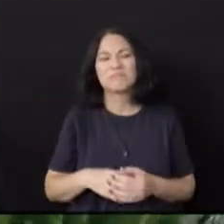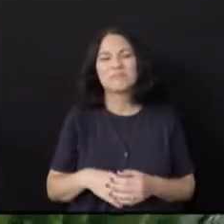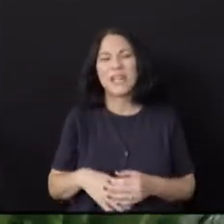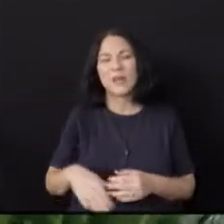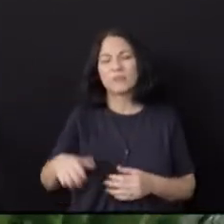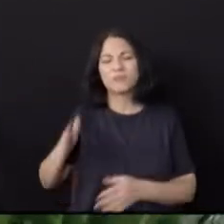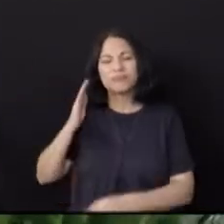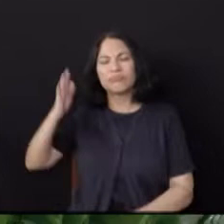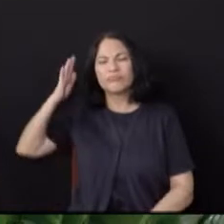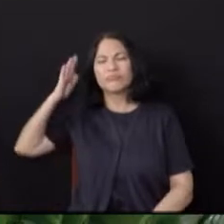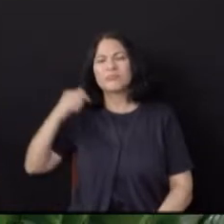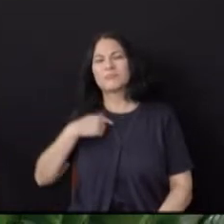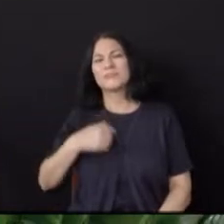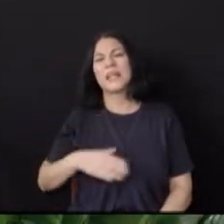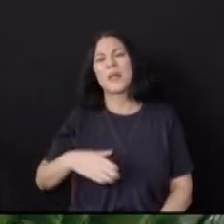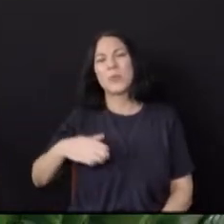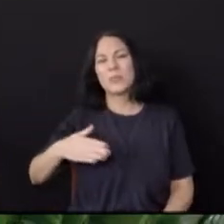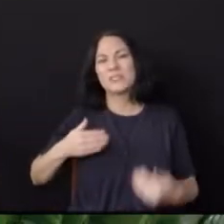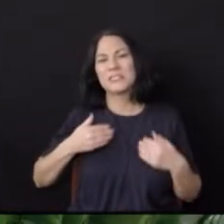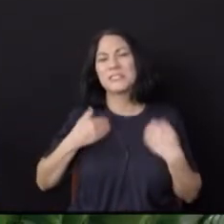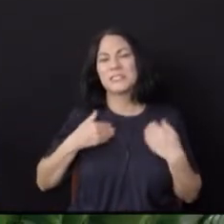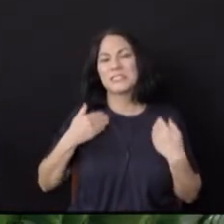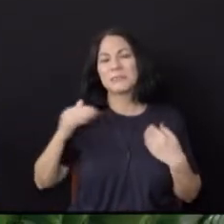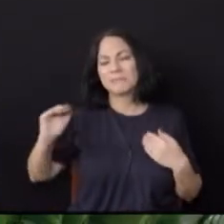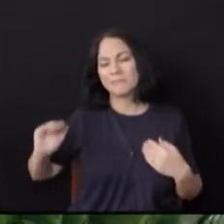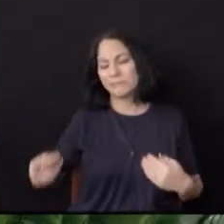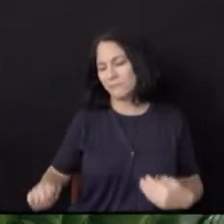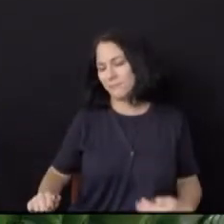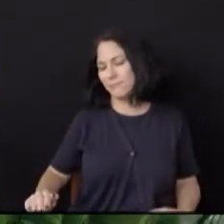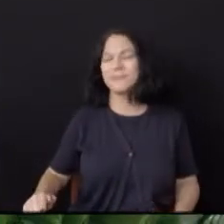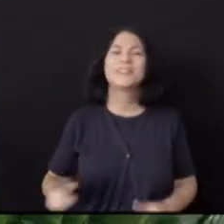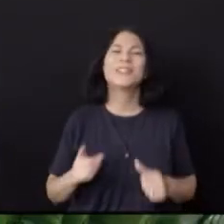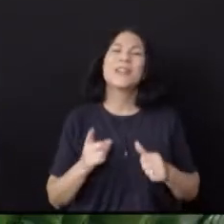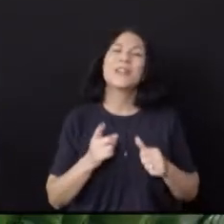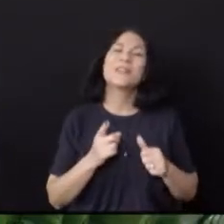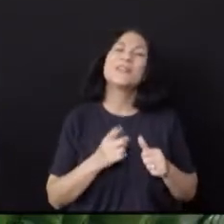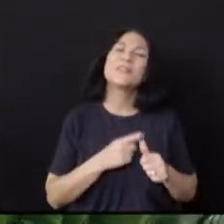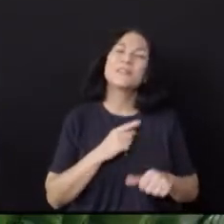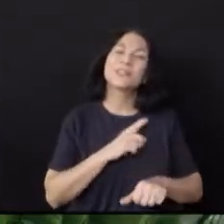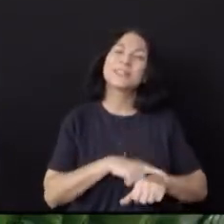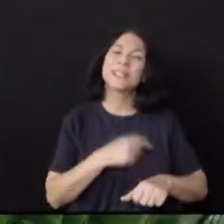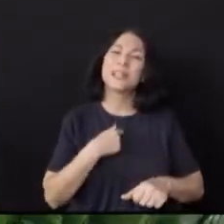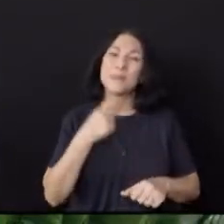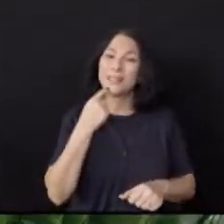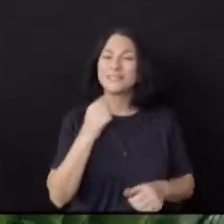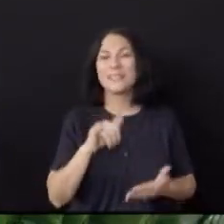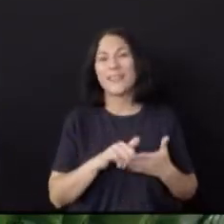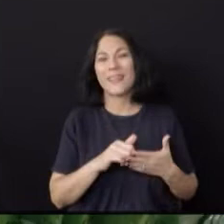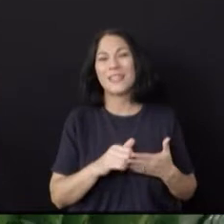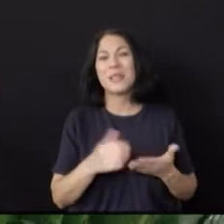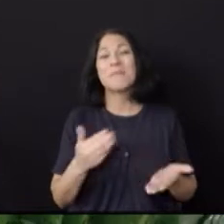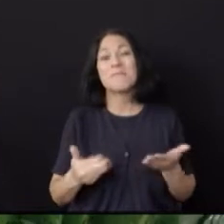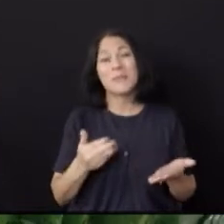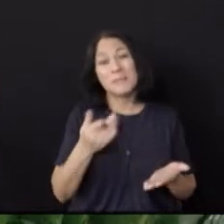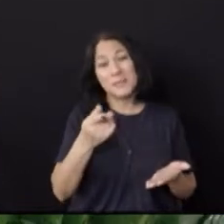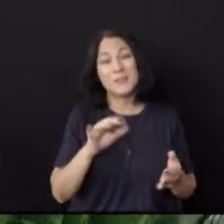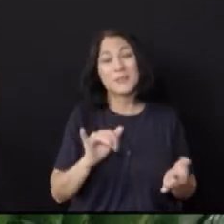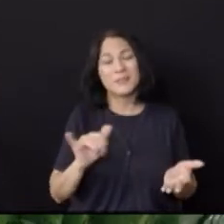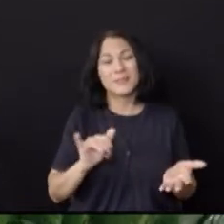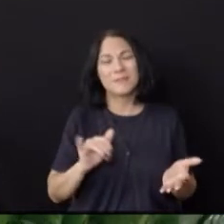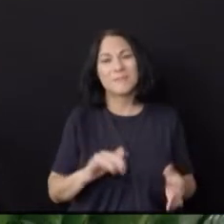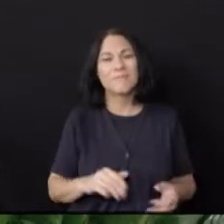to be able to recall exactly the first time I said that phrase, and probably you were too. I